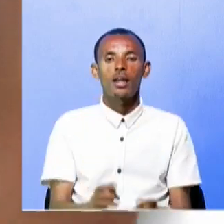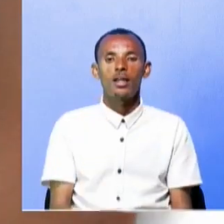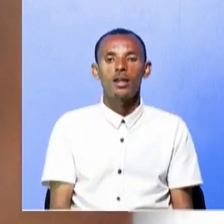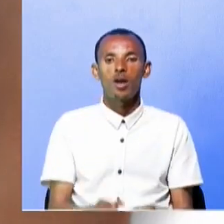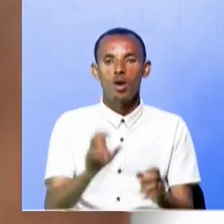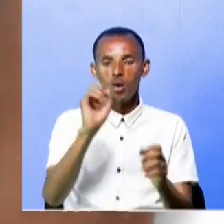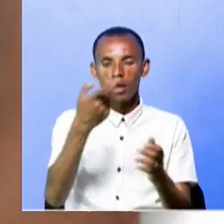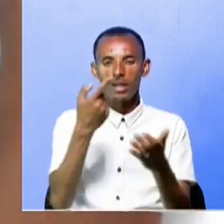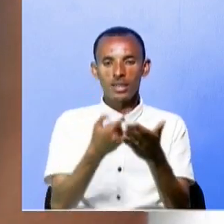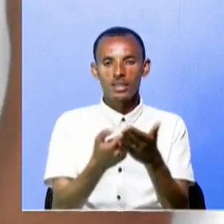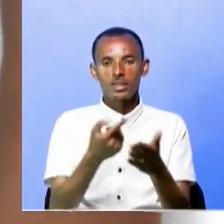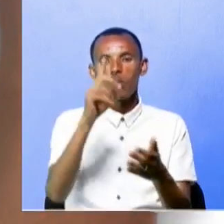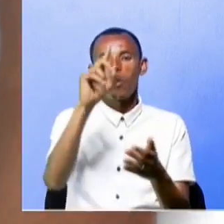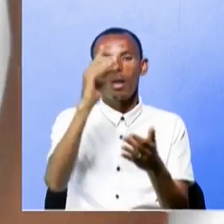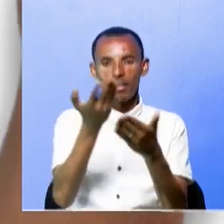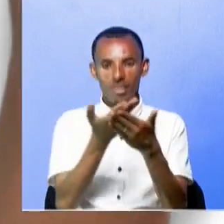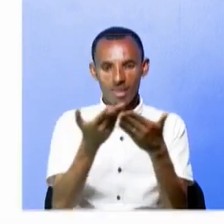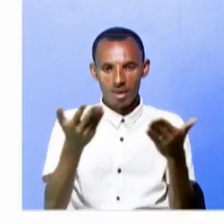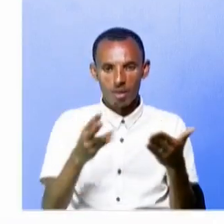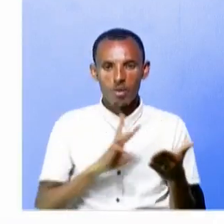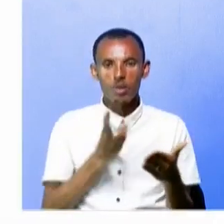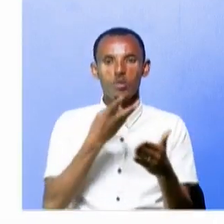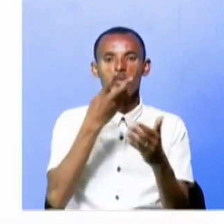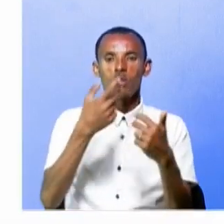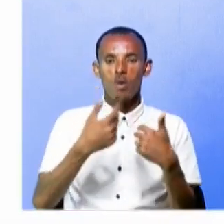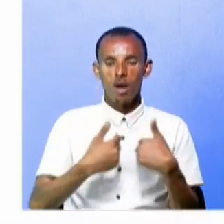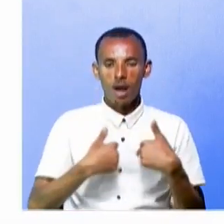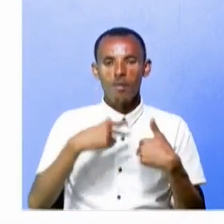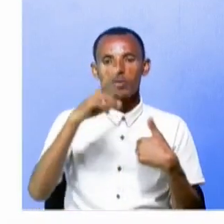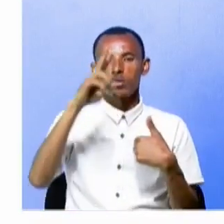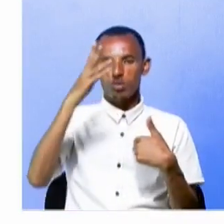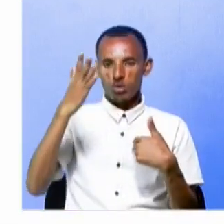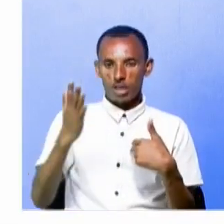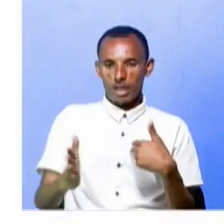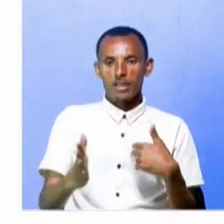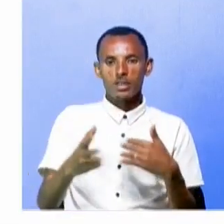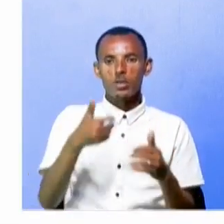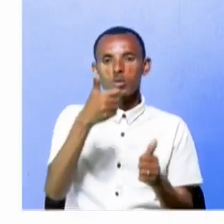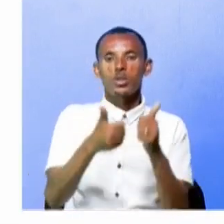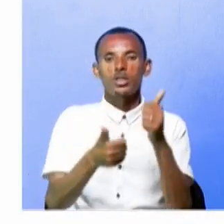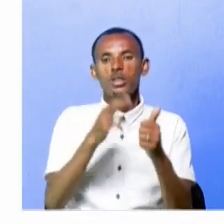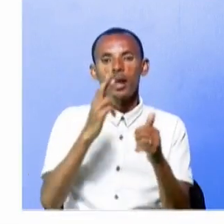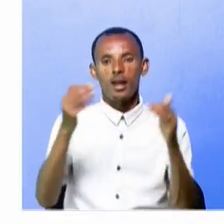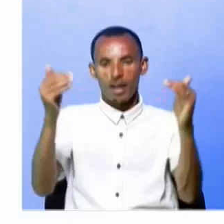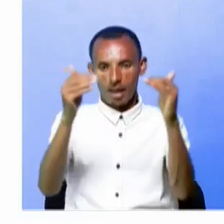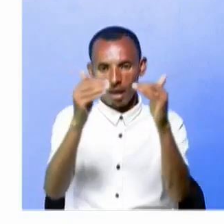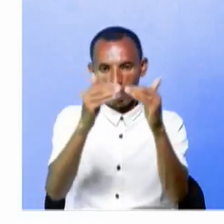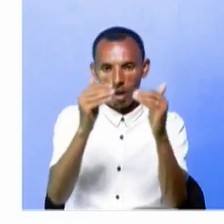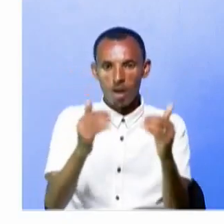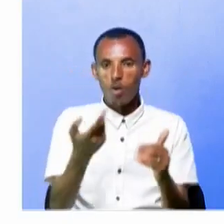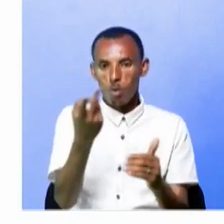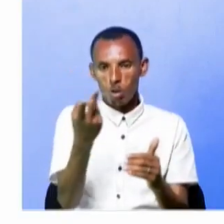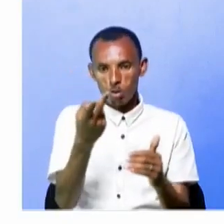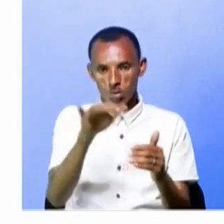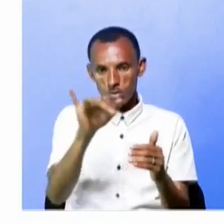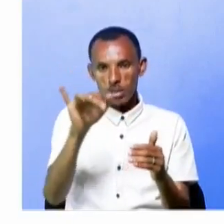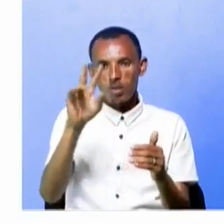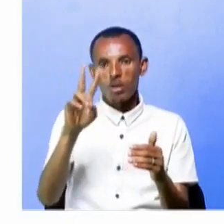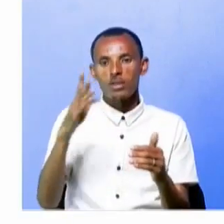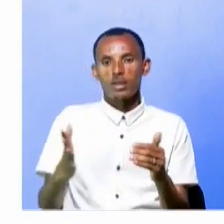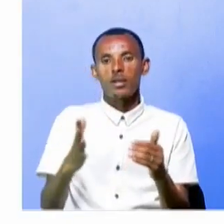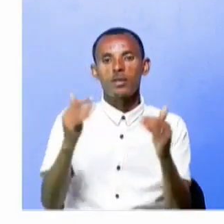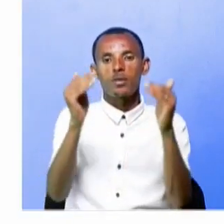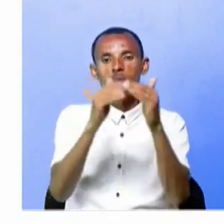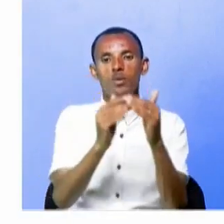Okay, this is one thing. We need to have two sides which are proportional to two sides of the other triangle,